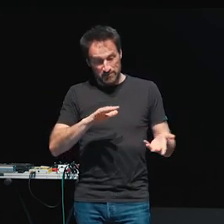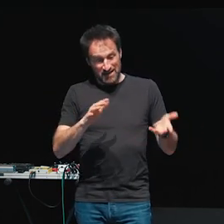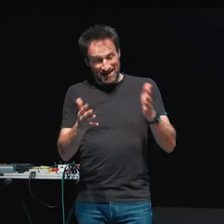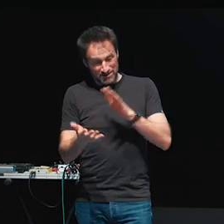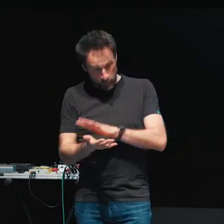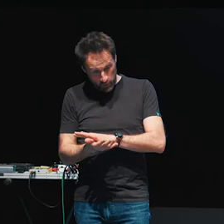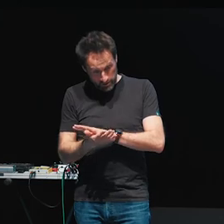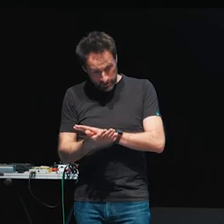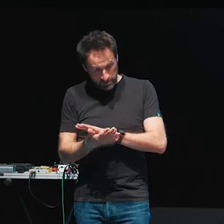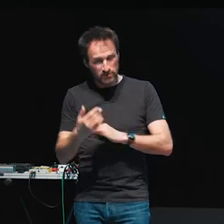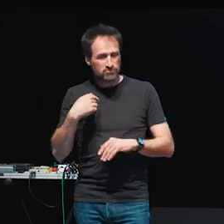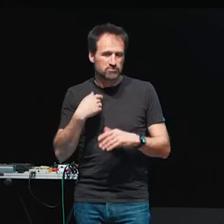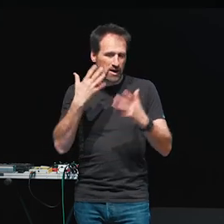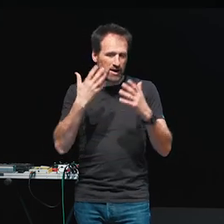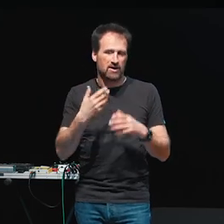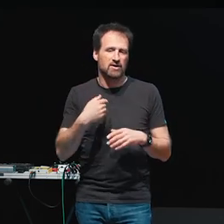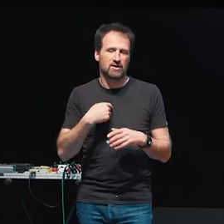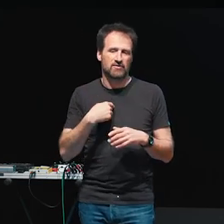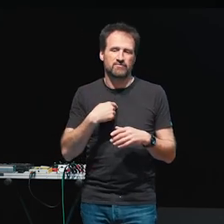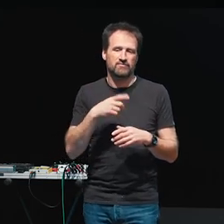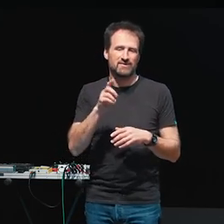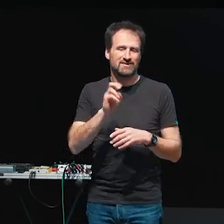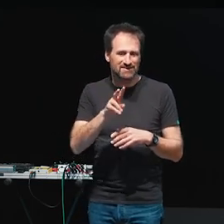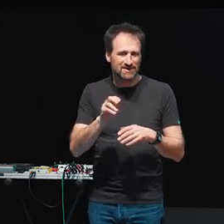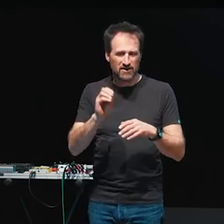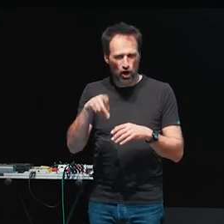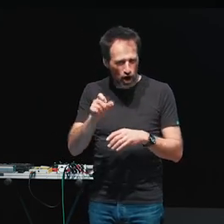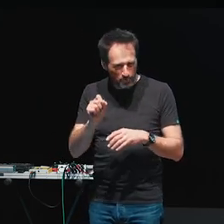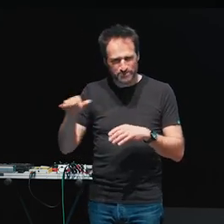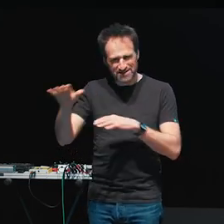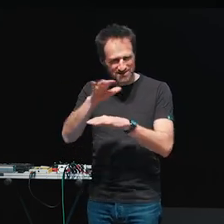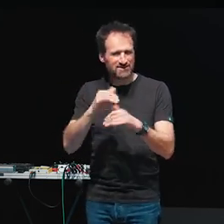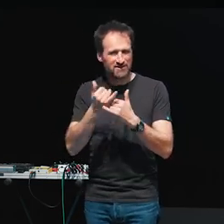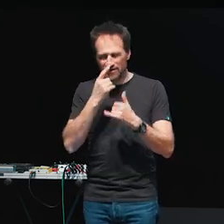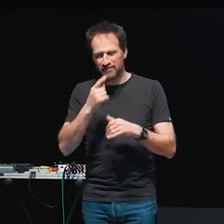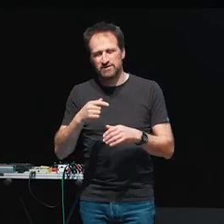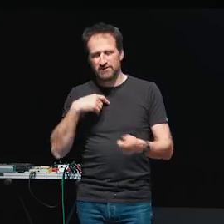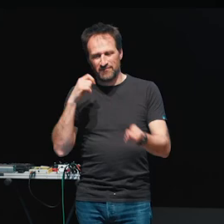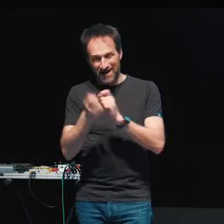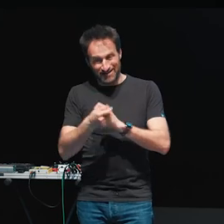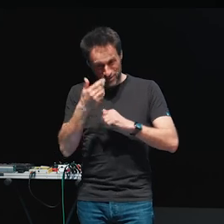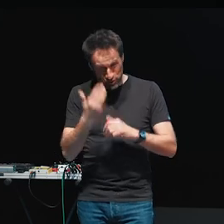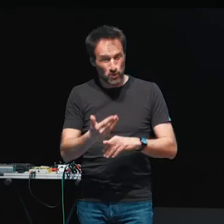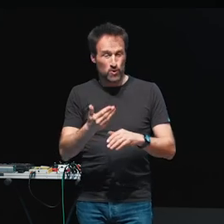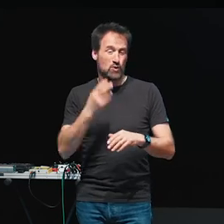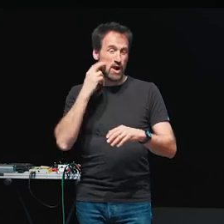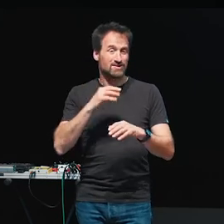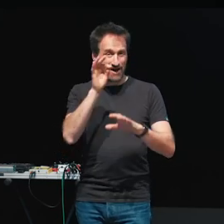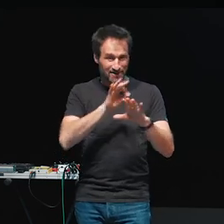like mean stack engineers or DevOps professionals when you're making this change from legacy architecture to this new